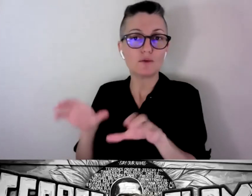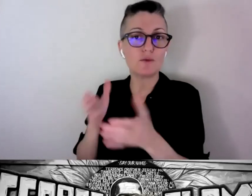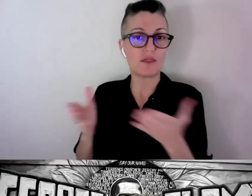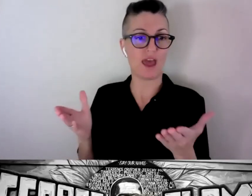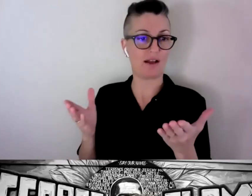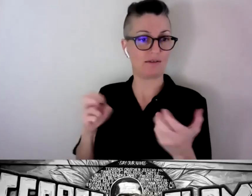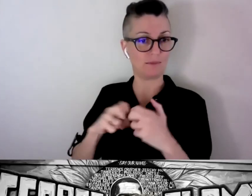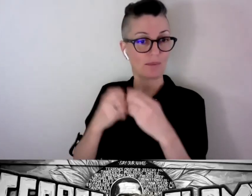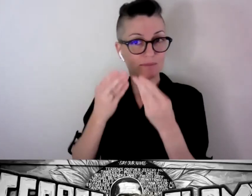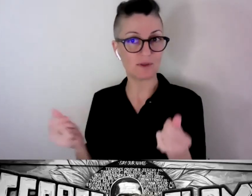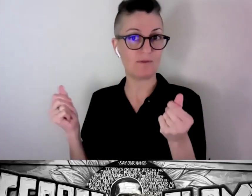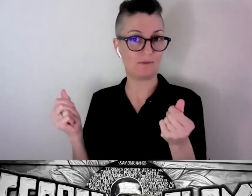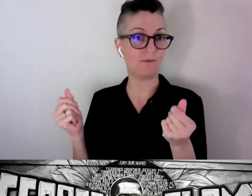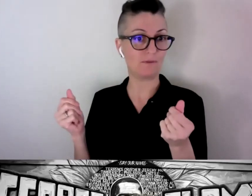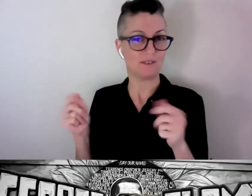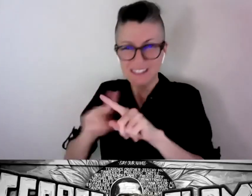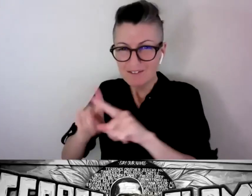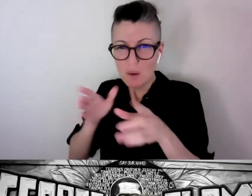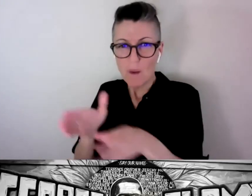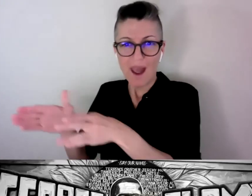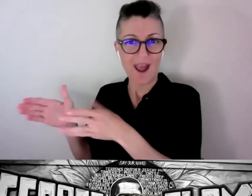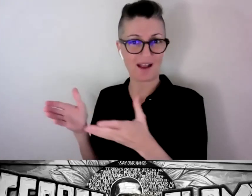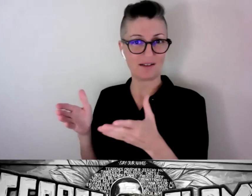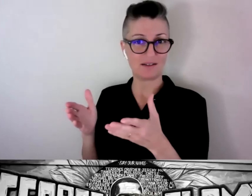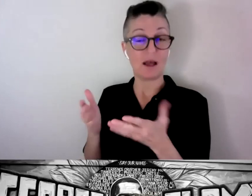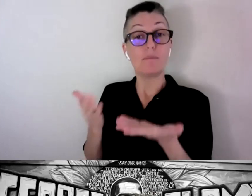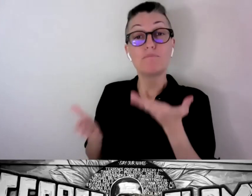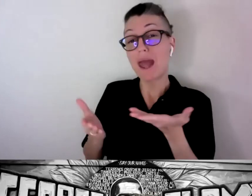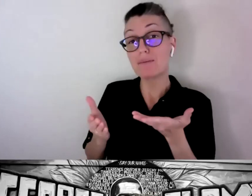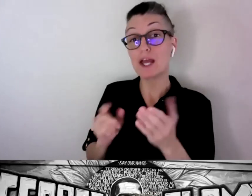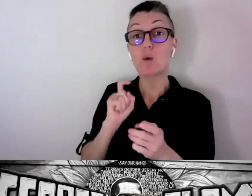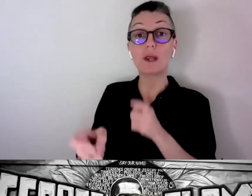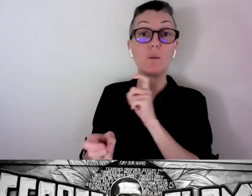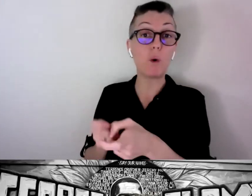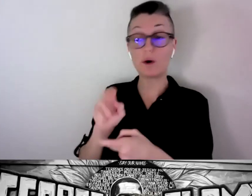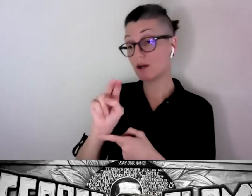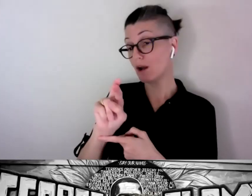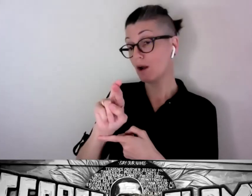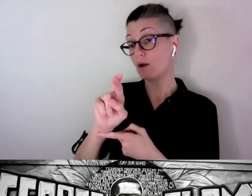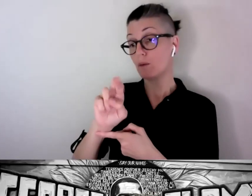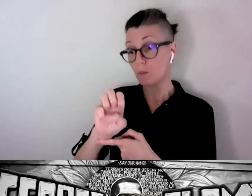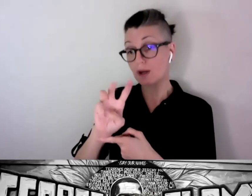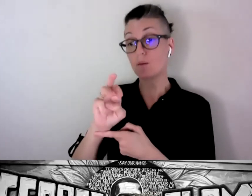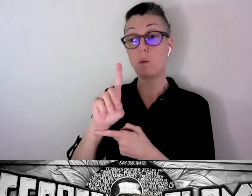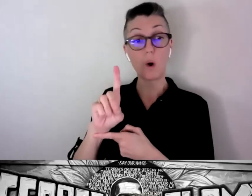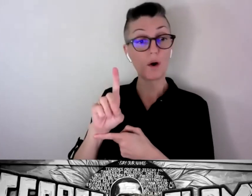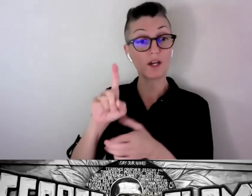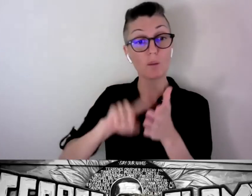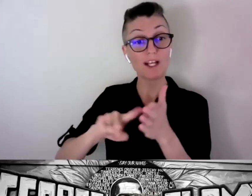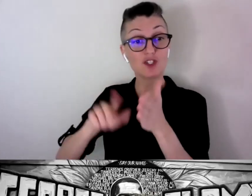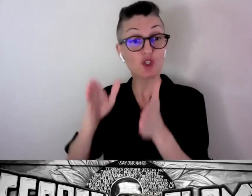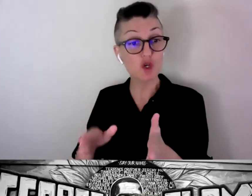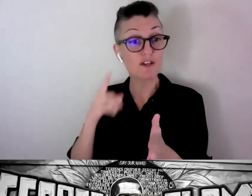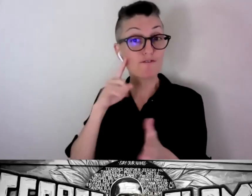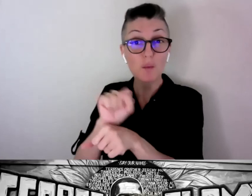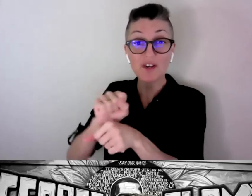So perhaps, you can reward researchers for doing community engaged work. You can reward researchers